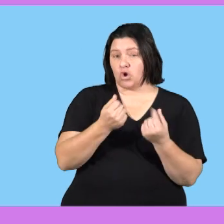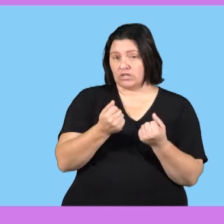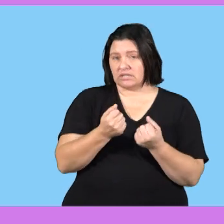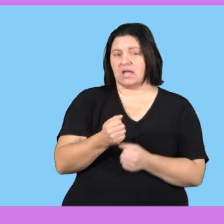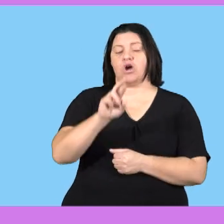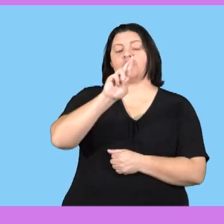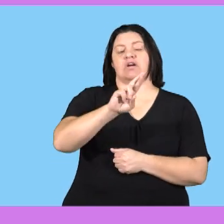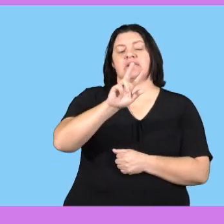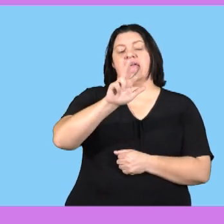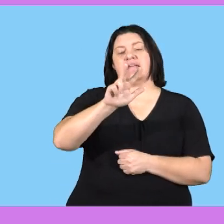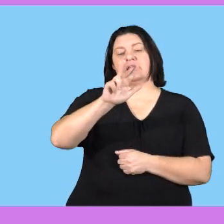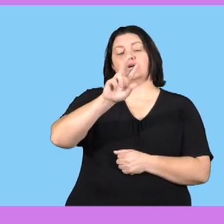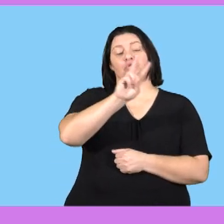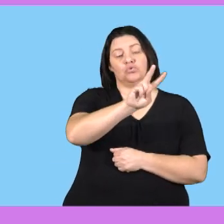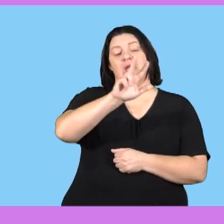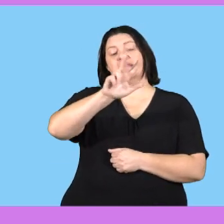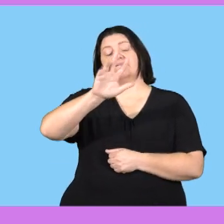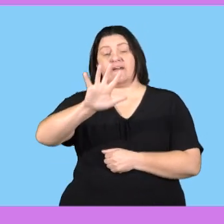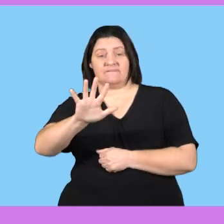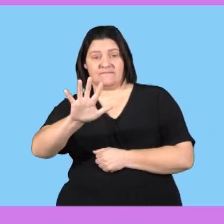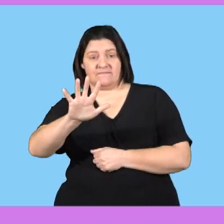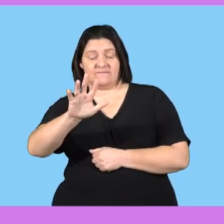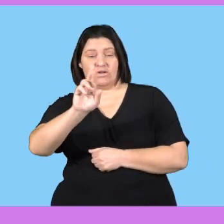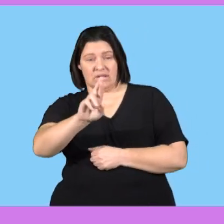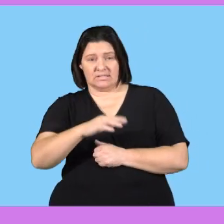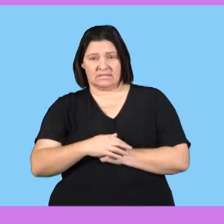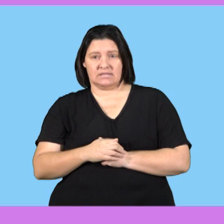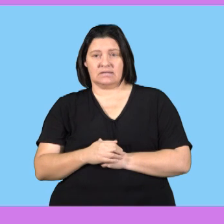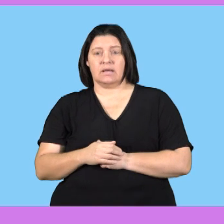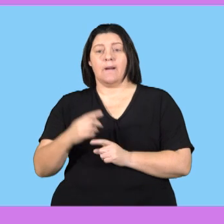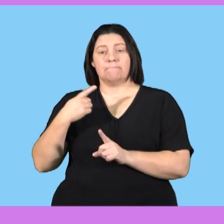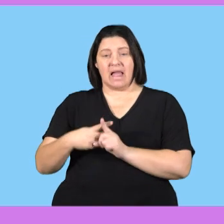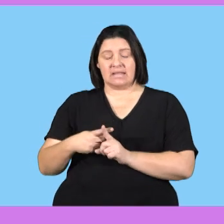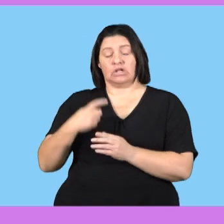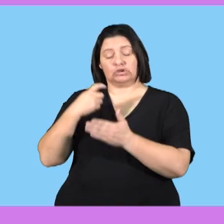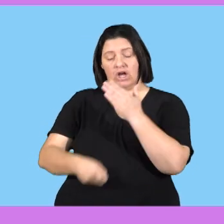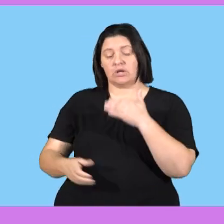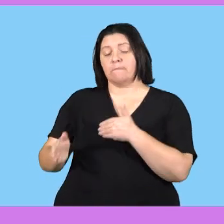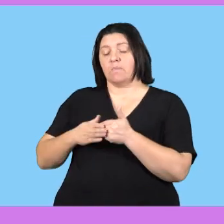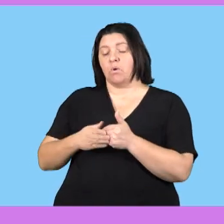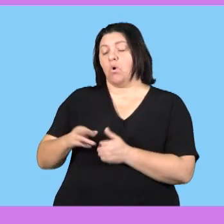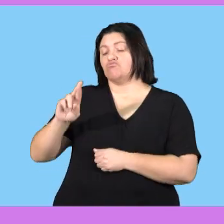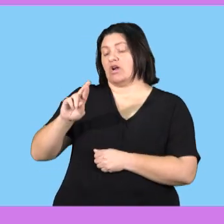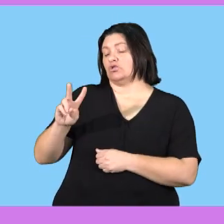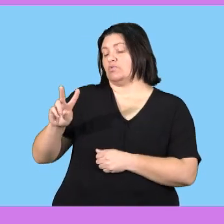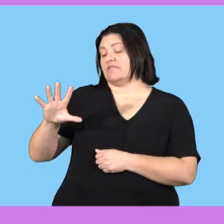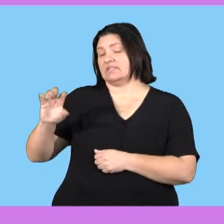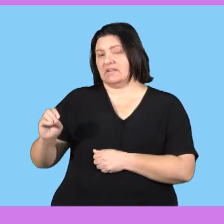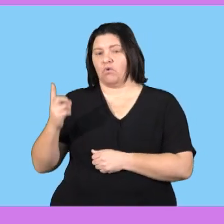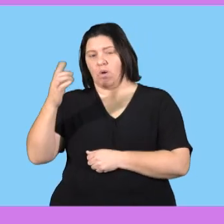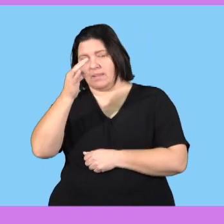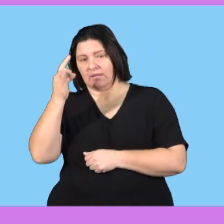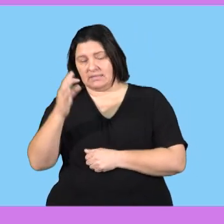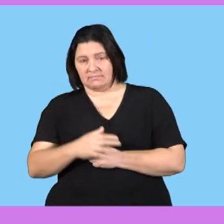important here? There will be a fixed charge per month of 285 Rand, and they will charge you further on 250